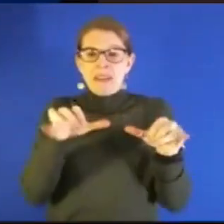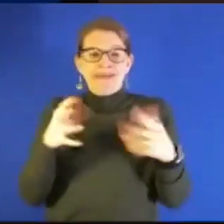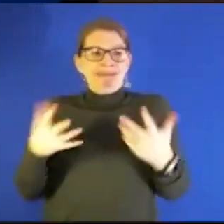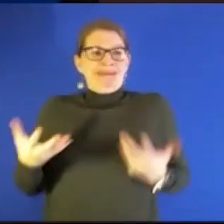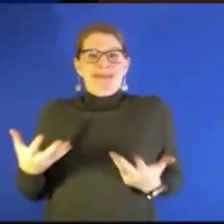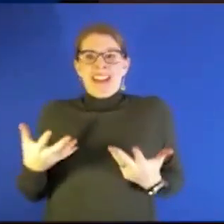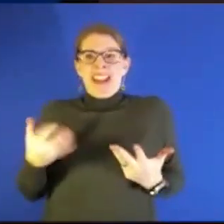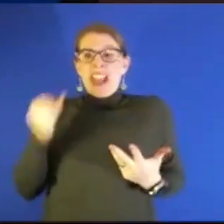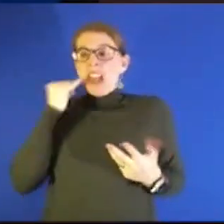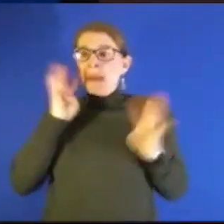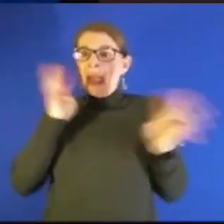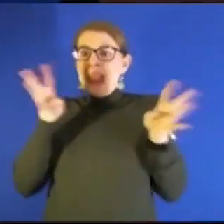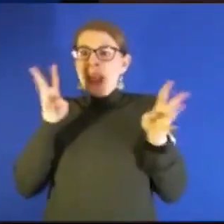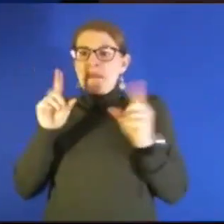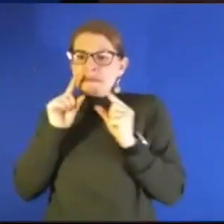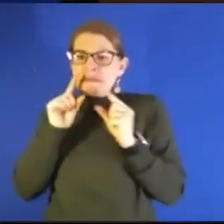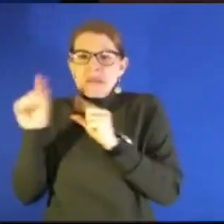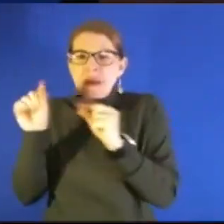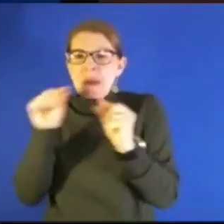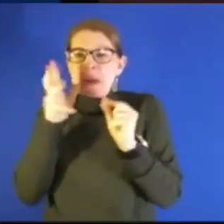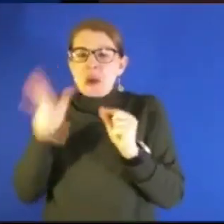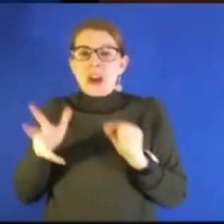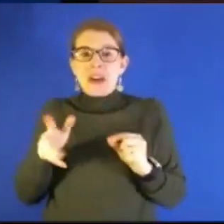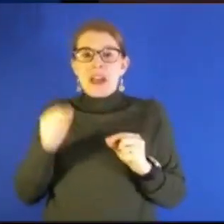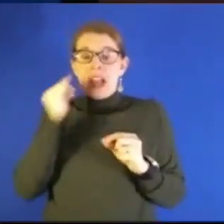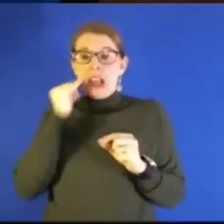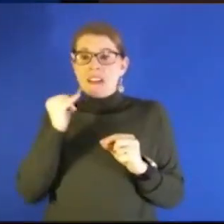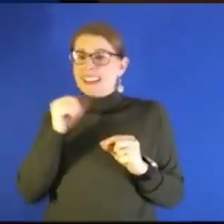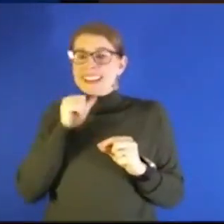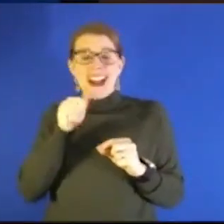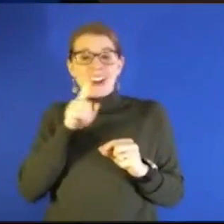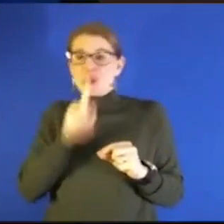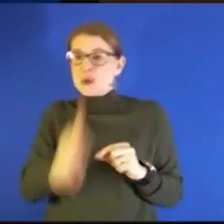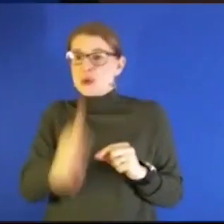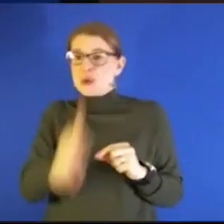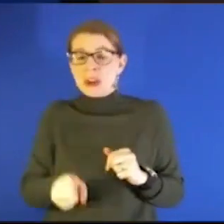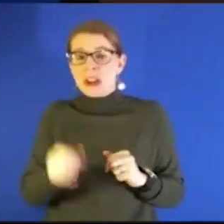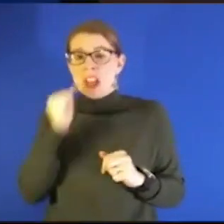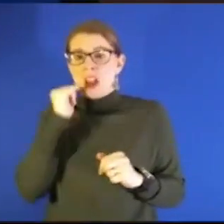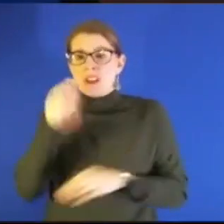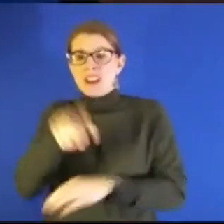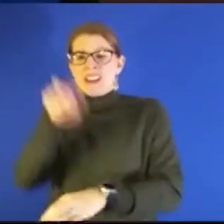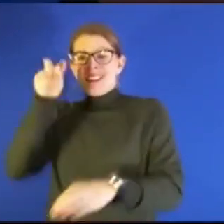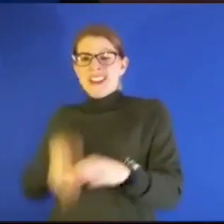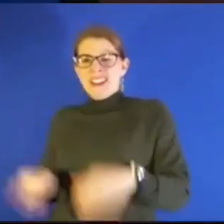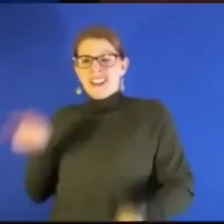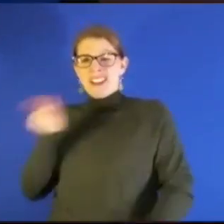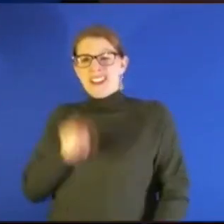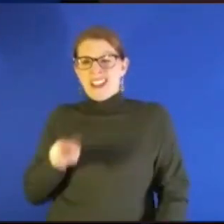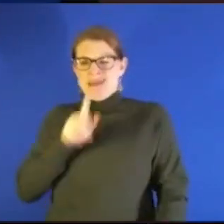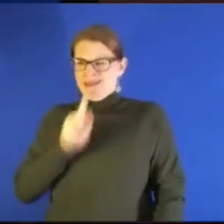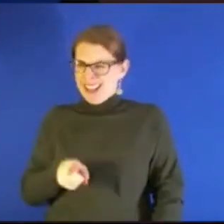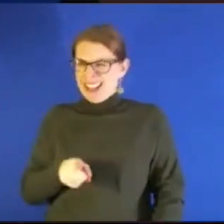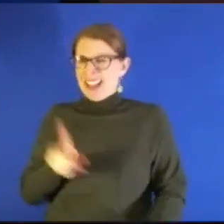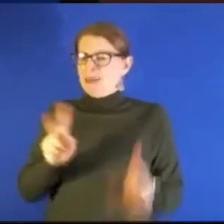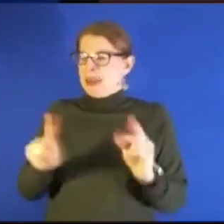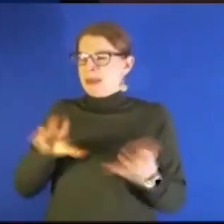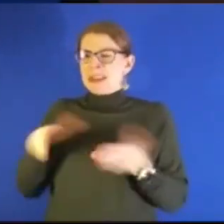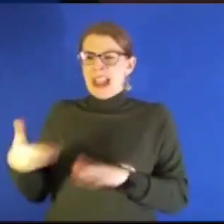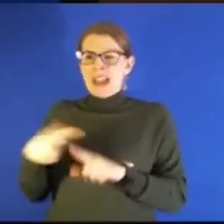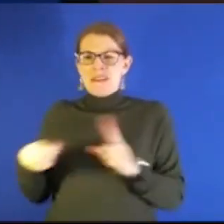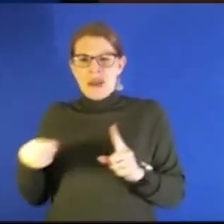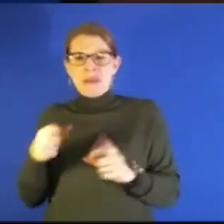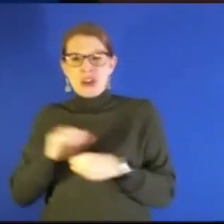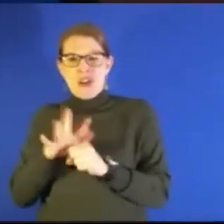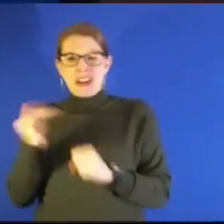isn't true. If you just put a big lens on it and sit back and say, really? And the other thing is, we have a lot of people dying from COVID-19. Well, we